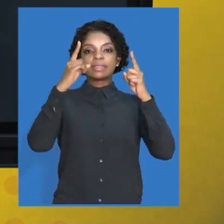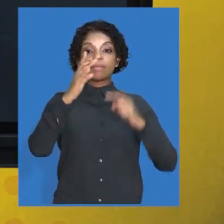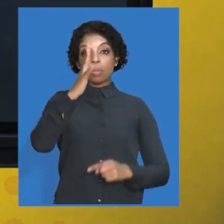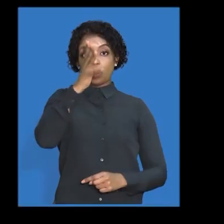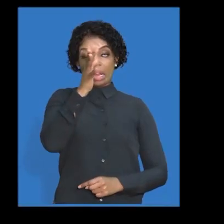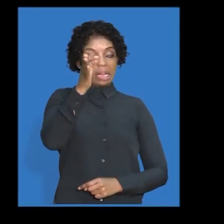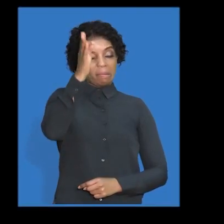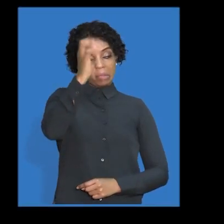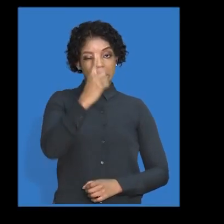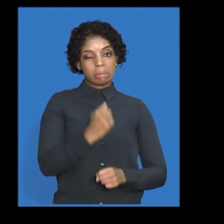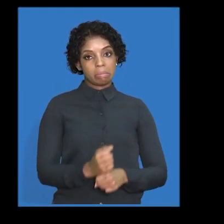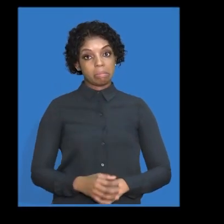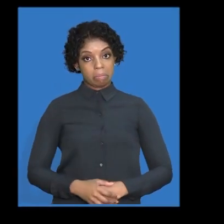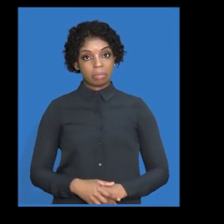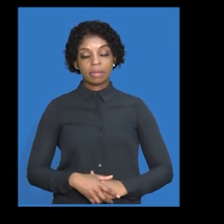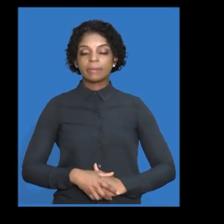future.